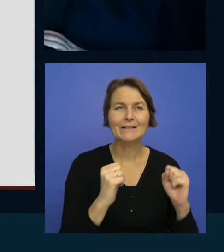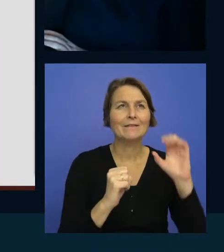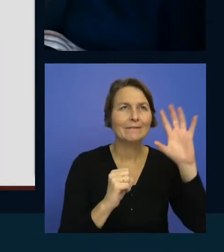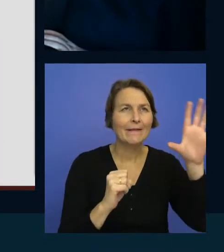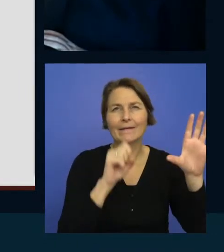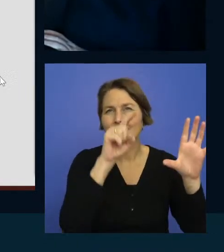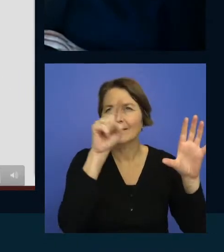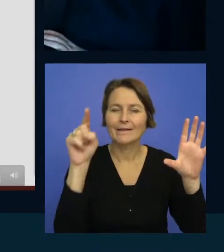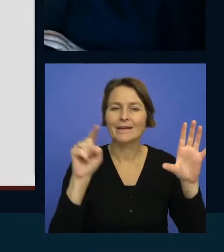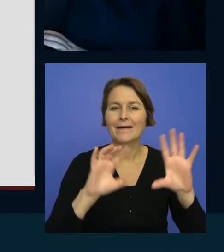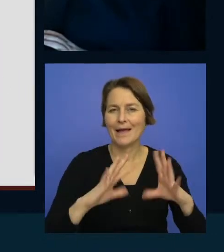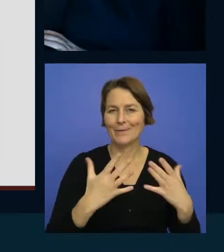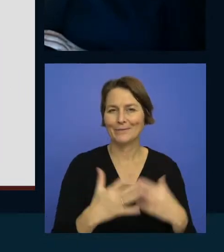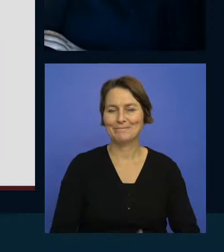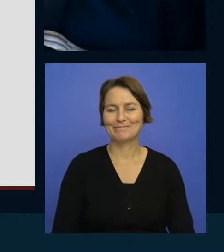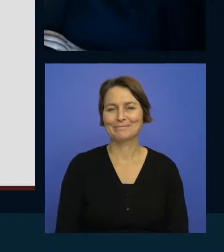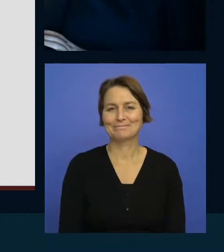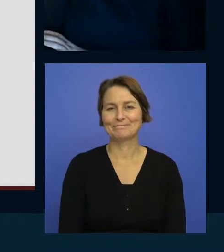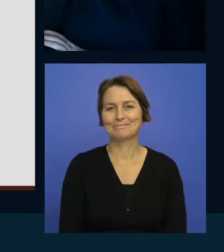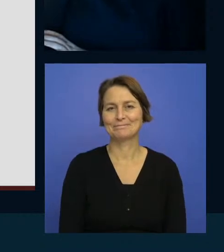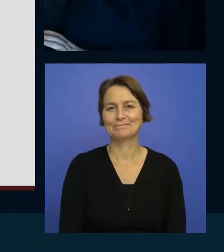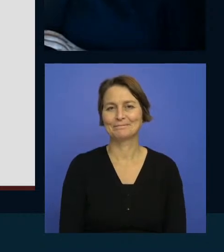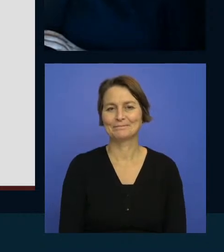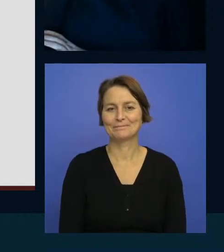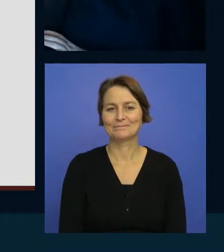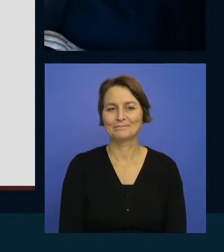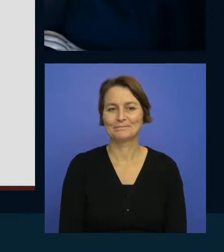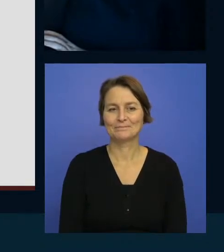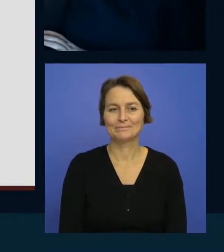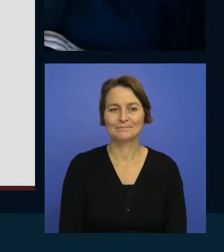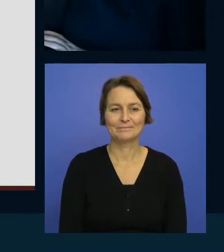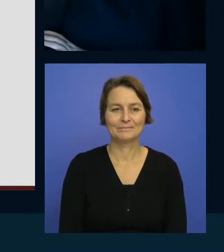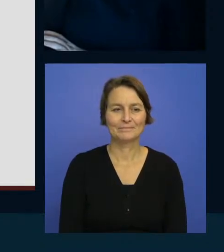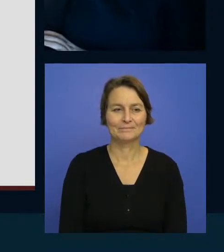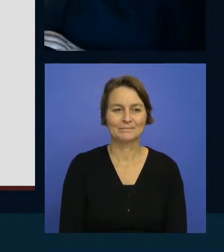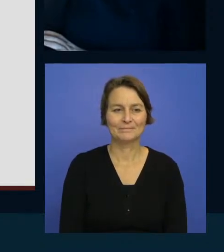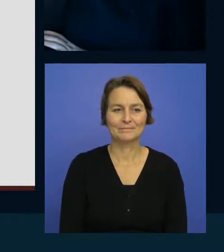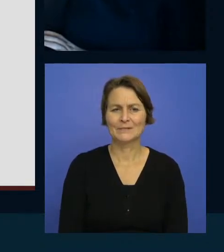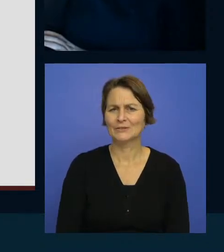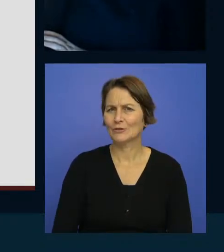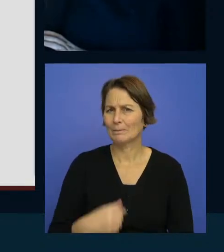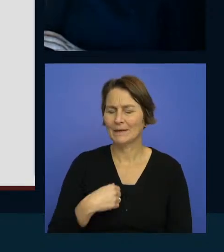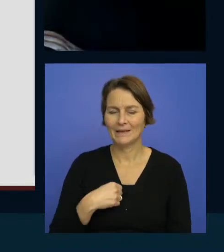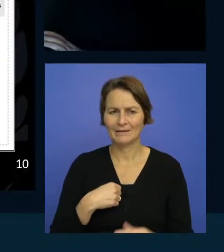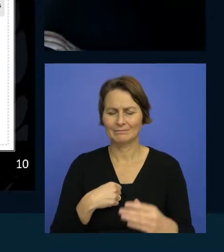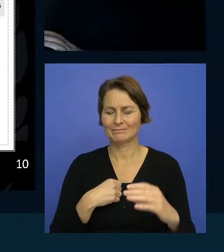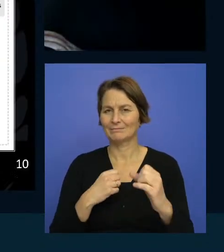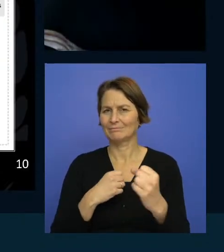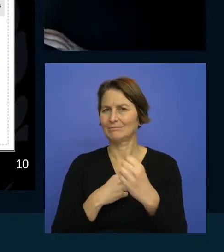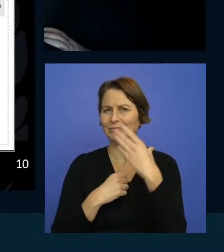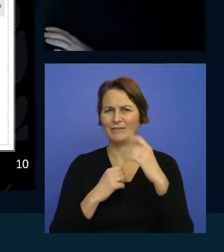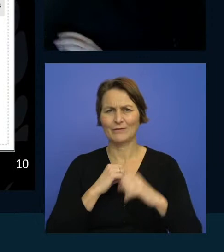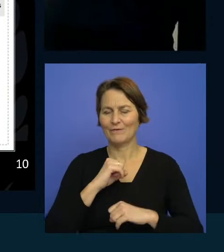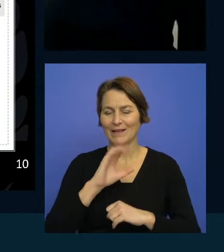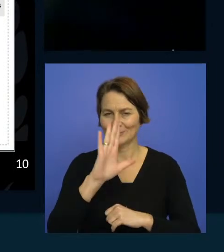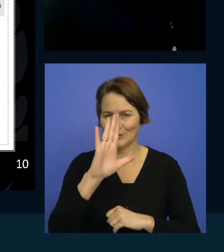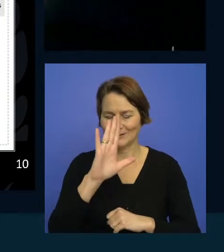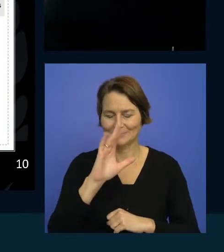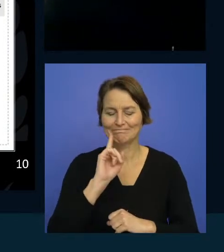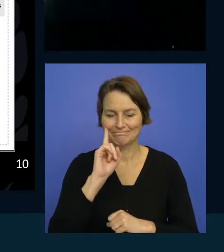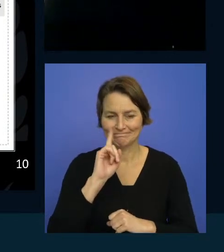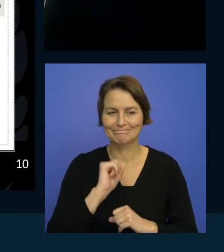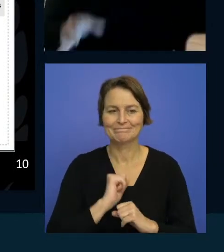Microsoft Teams. All right, now it's going a little bit too fast for me here. Moving on